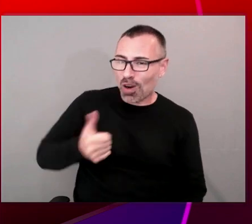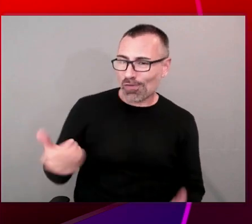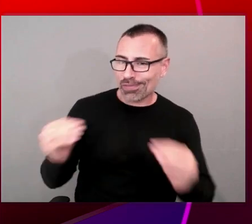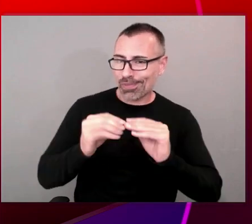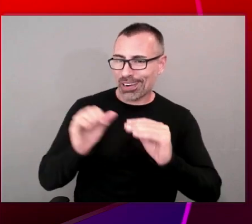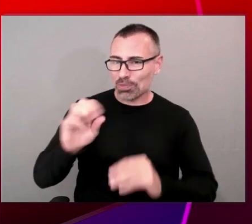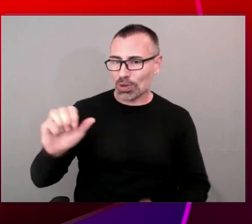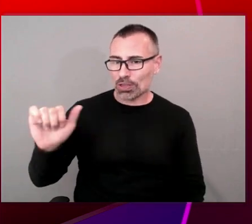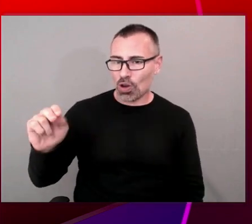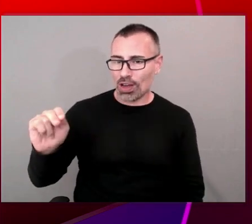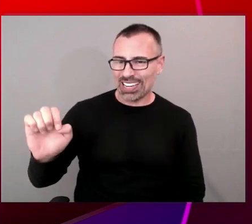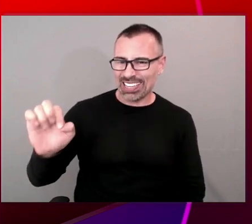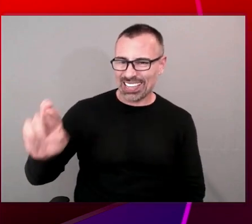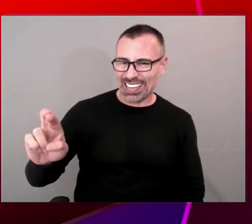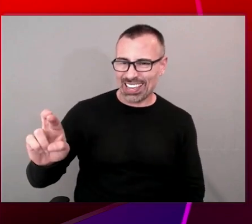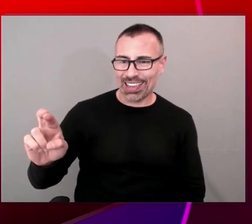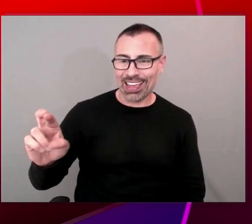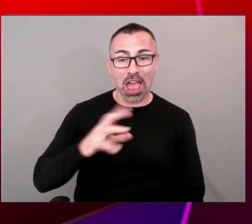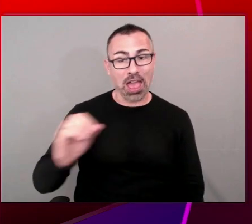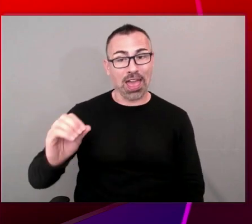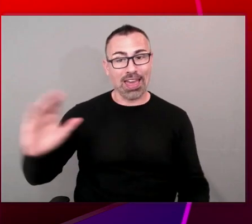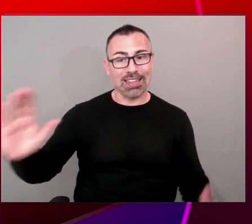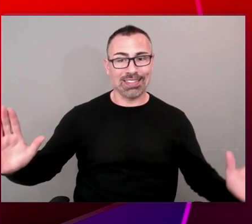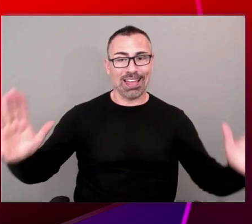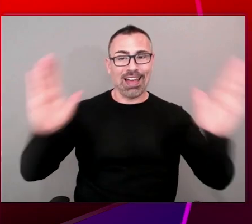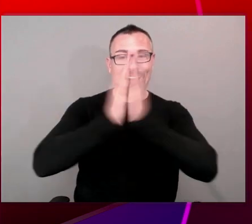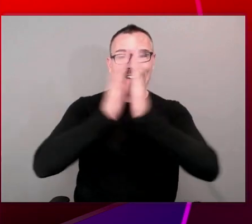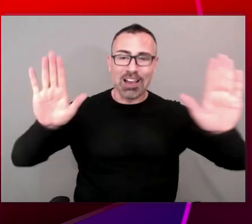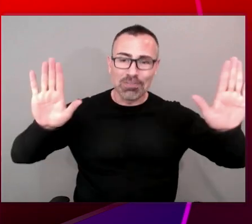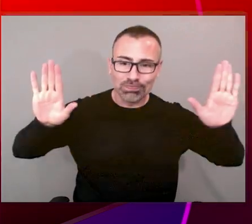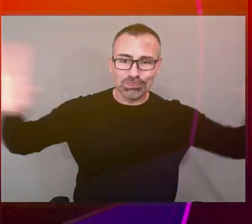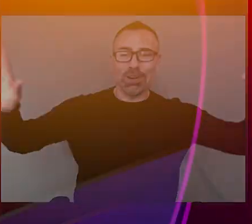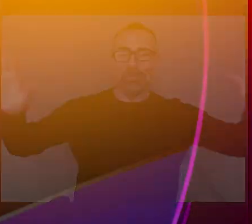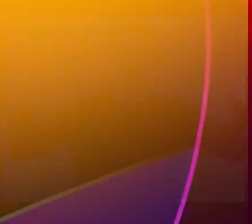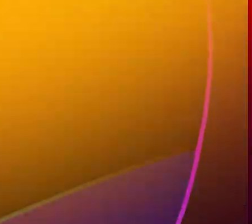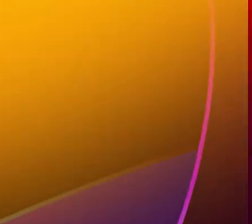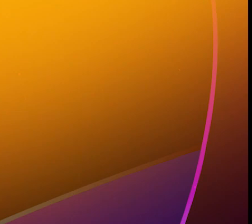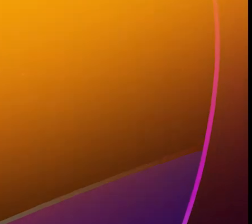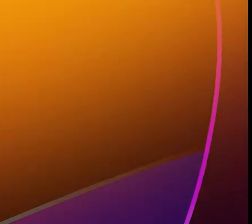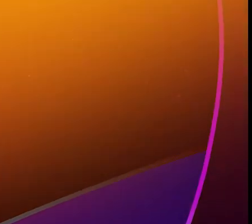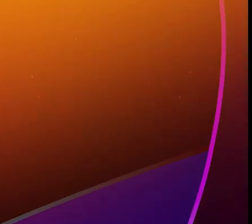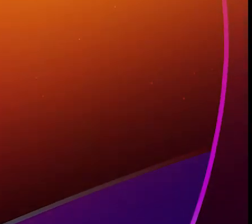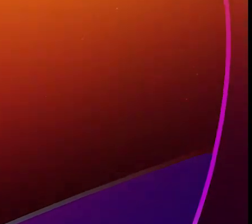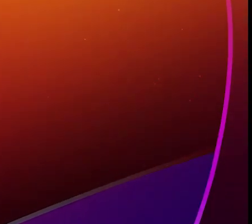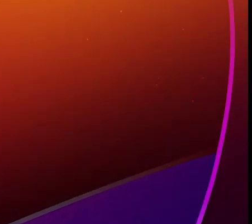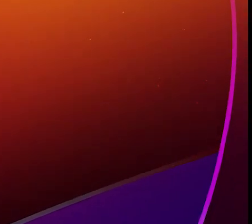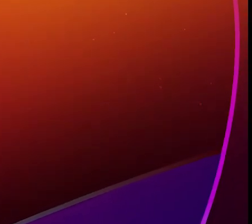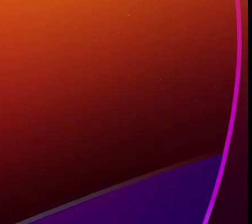And you want to do some high fives to get out of here? All right. Boom. See you, everyone.